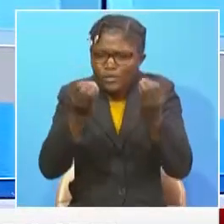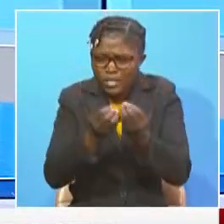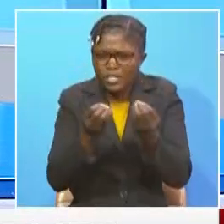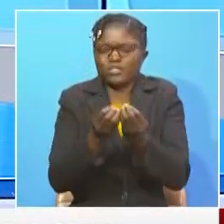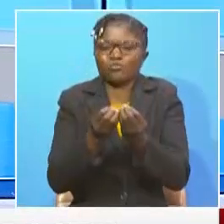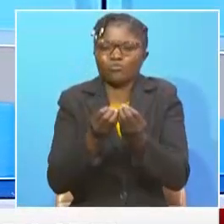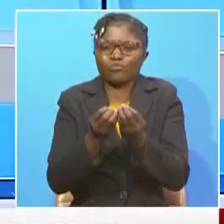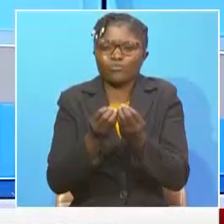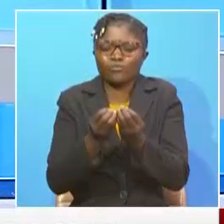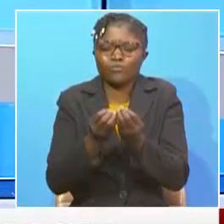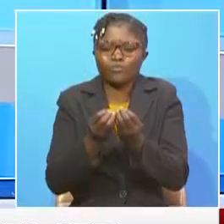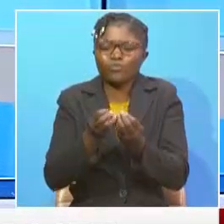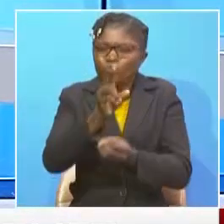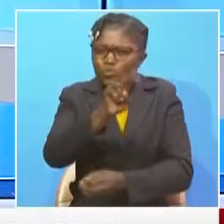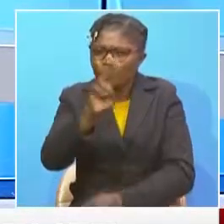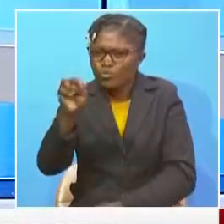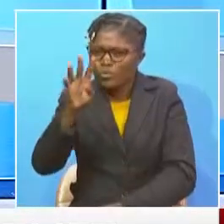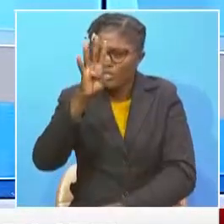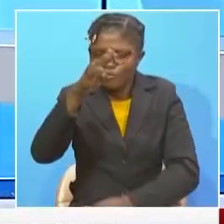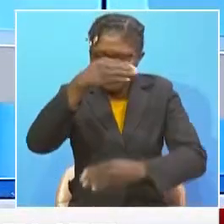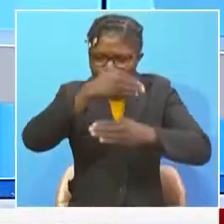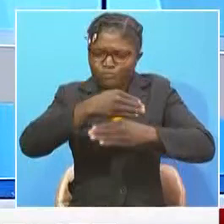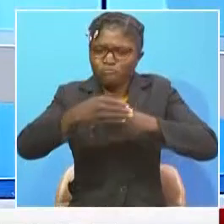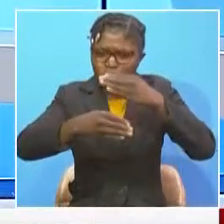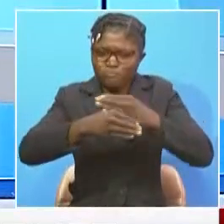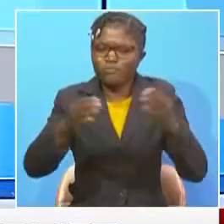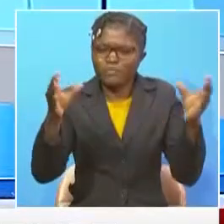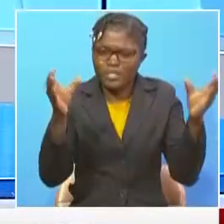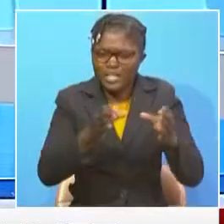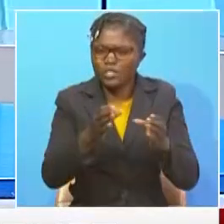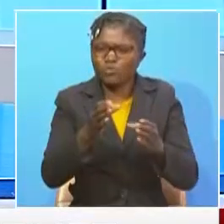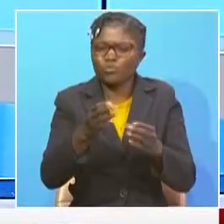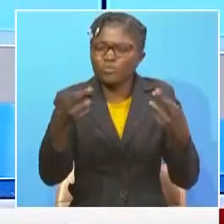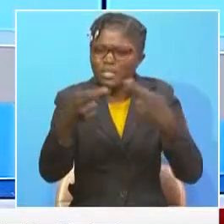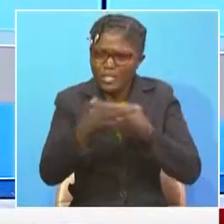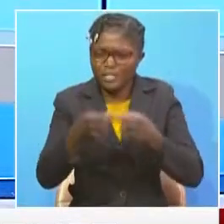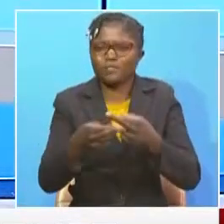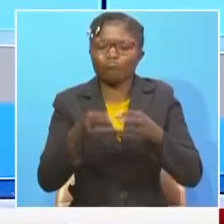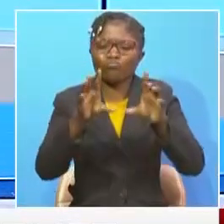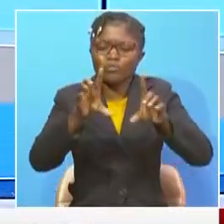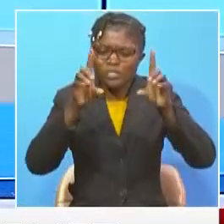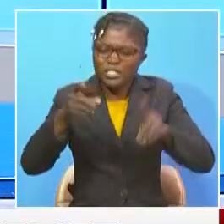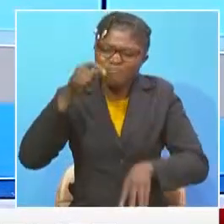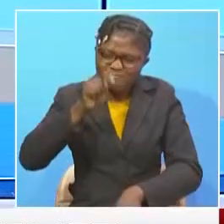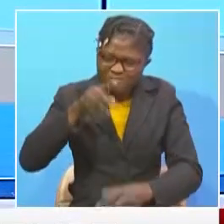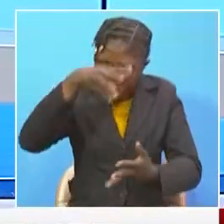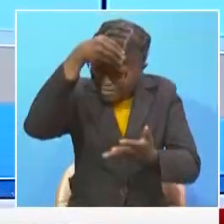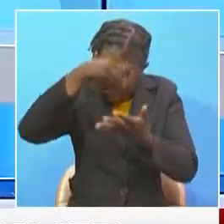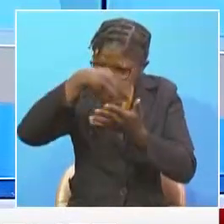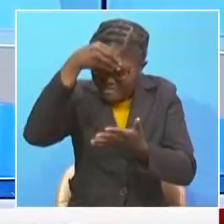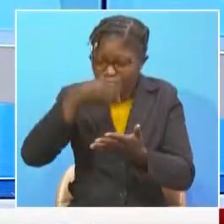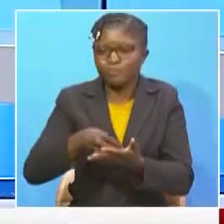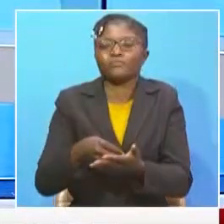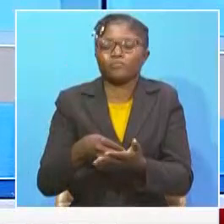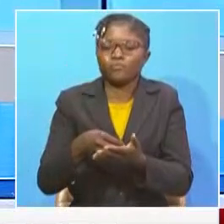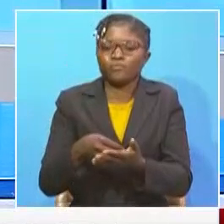before the end of 2024, construct the classroom block to help address the educational needs of learners. Details in